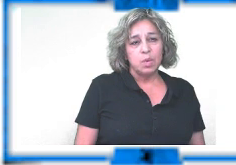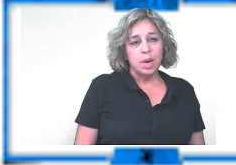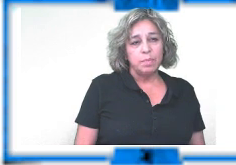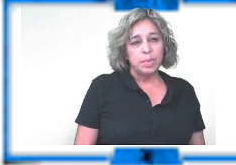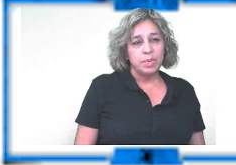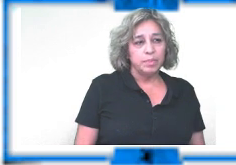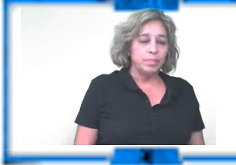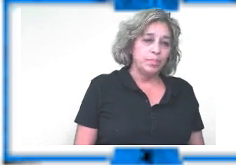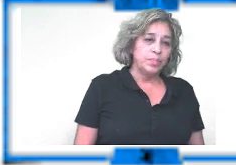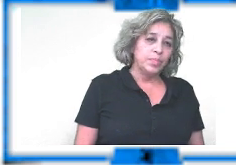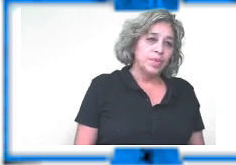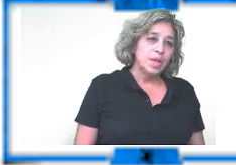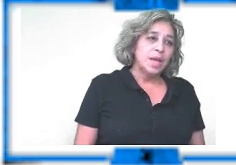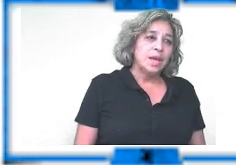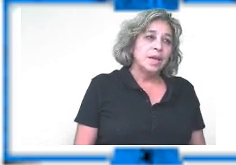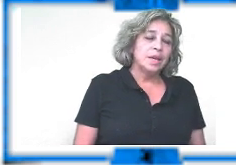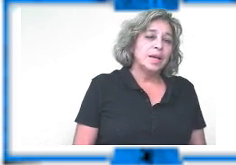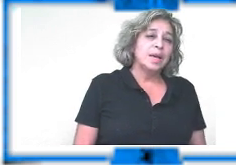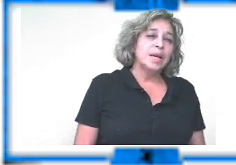not go up.